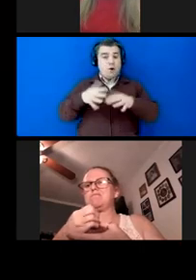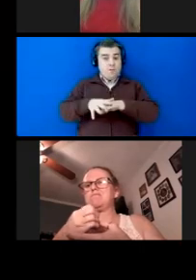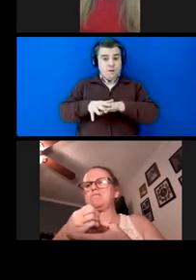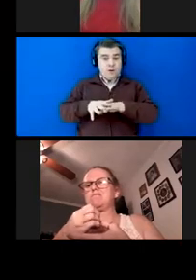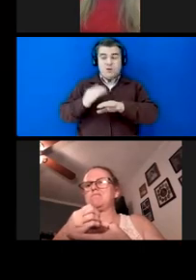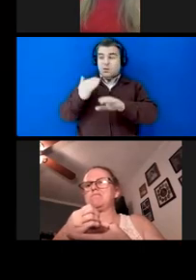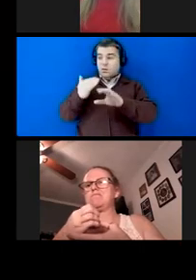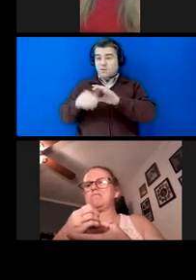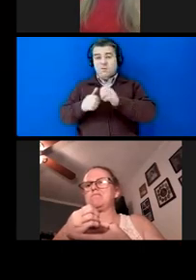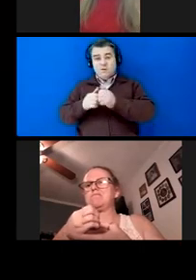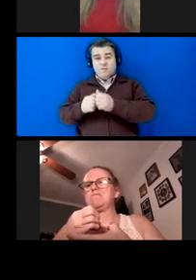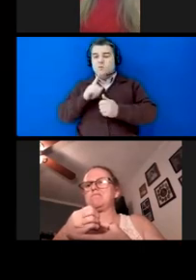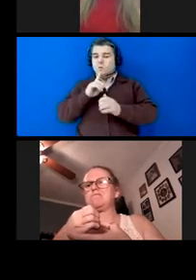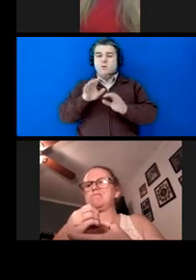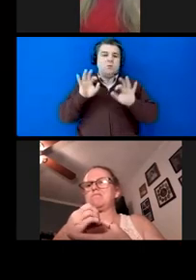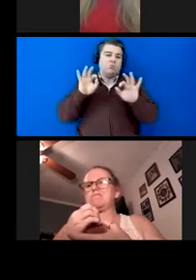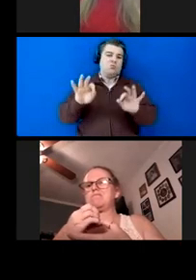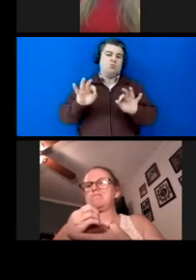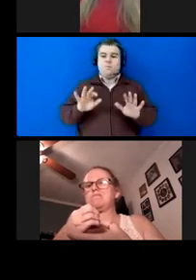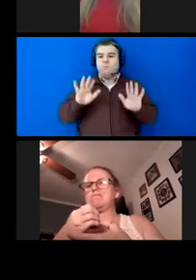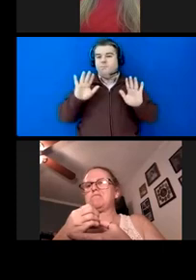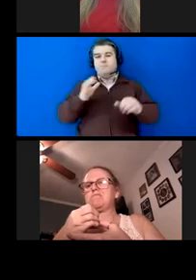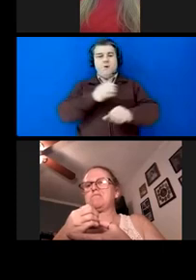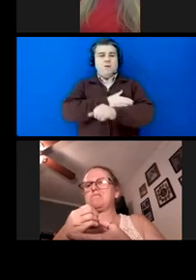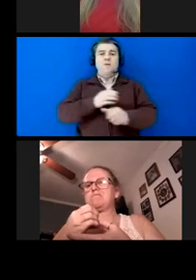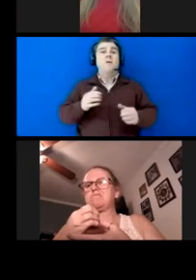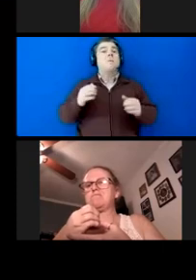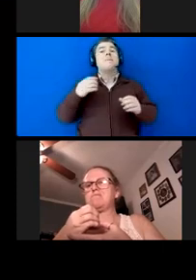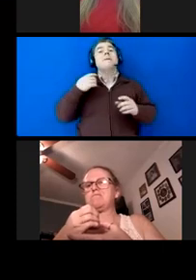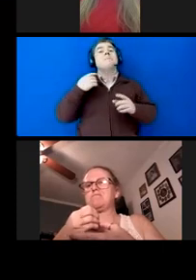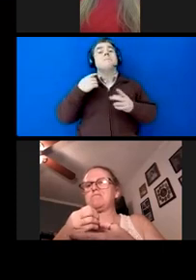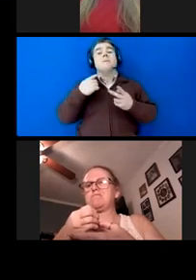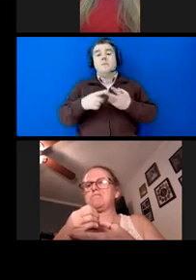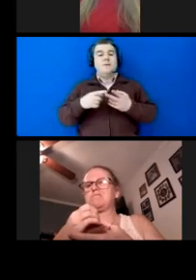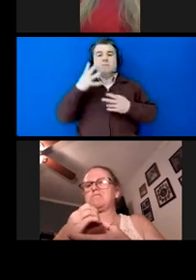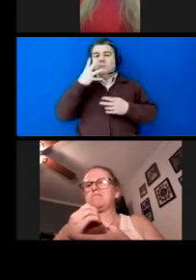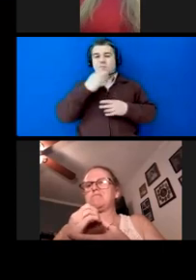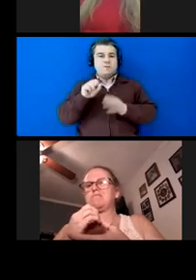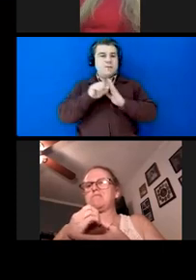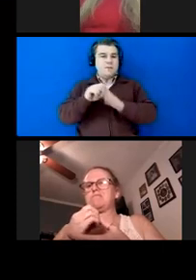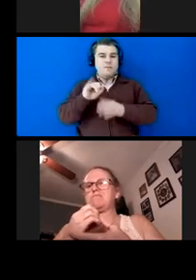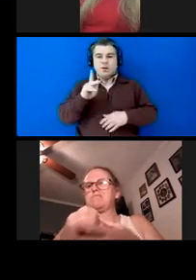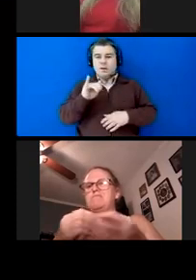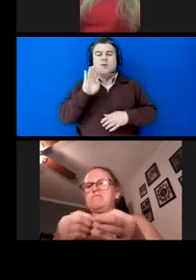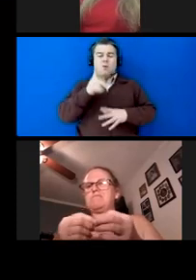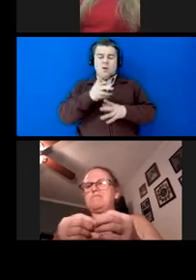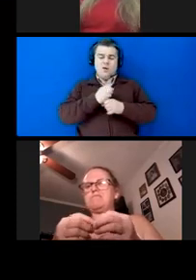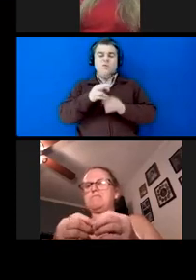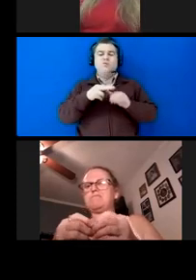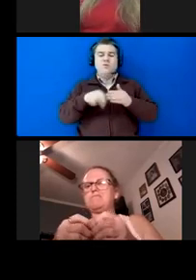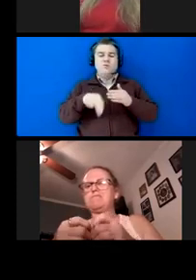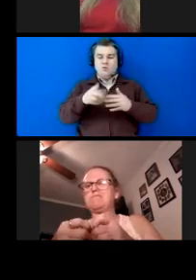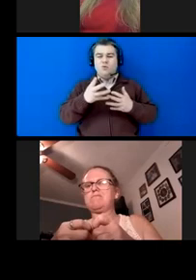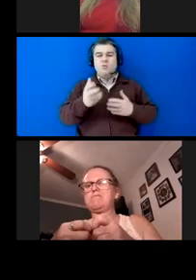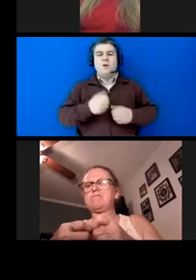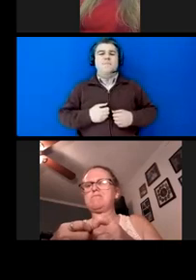powerful and extremely effective. That combined with the beautiful sample kit will get you the results that you're looking for.